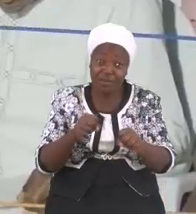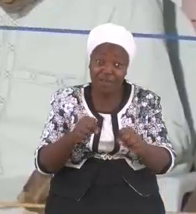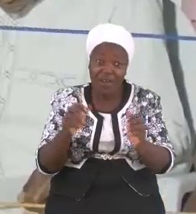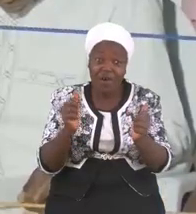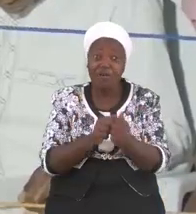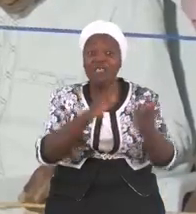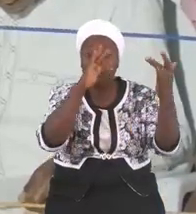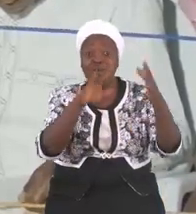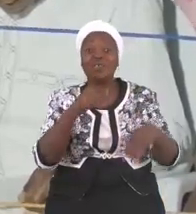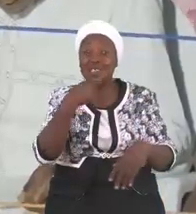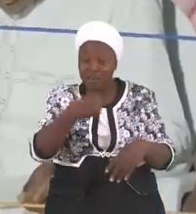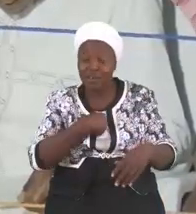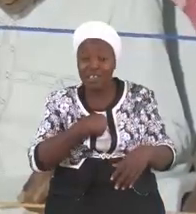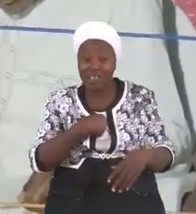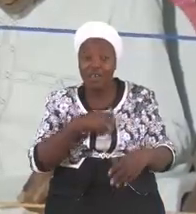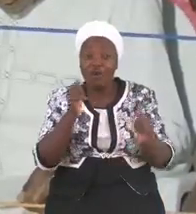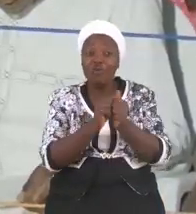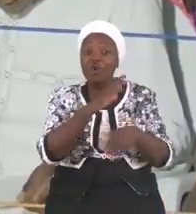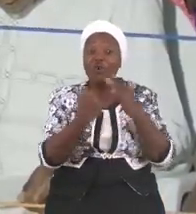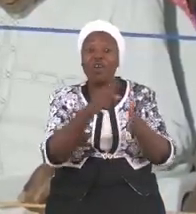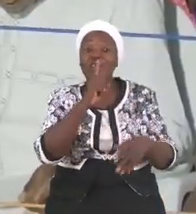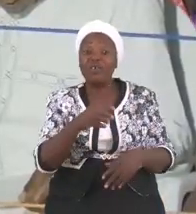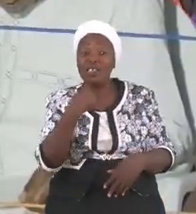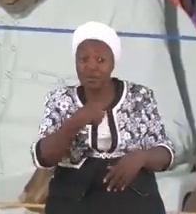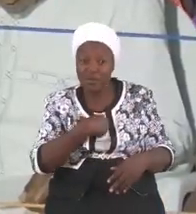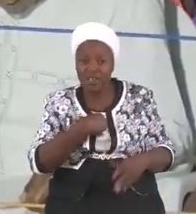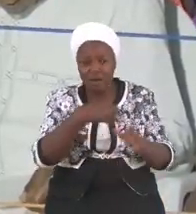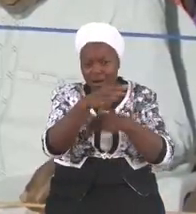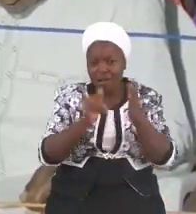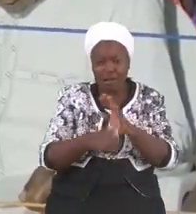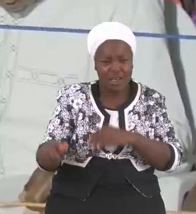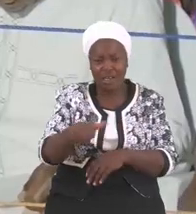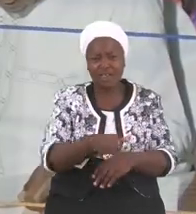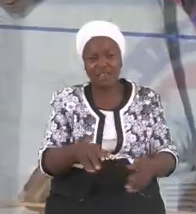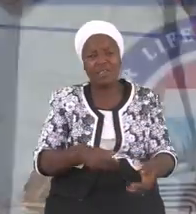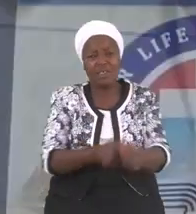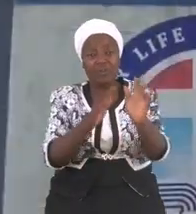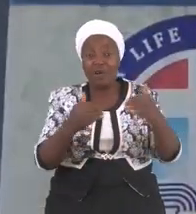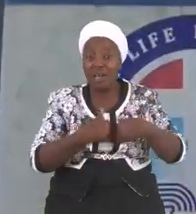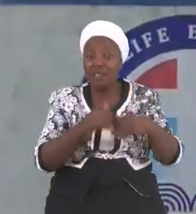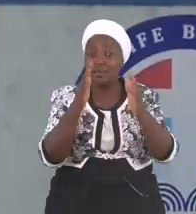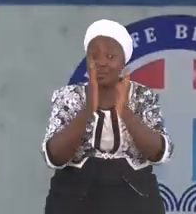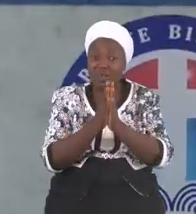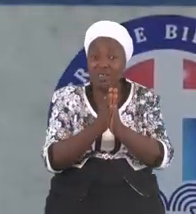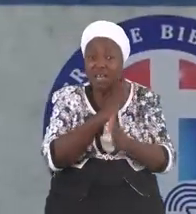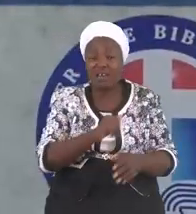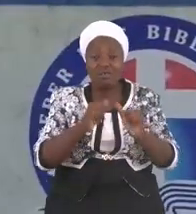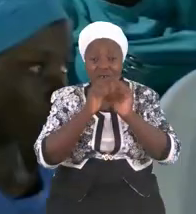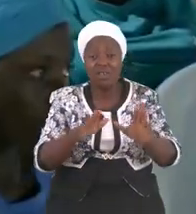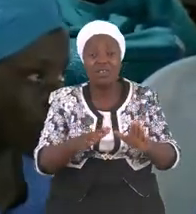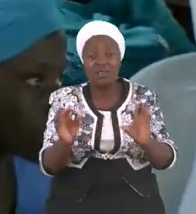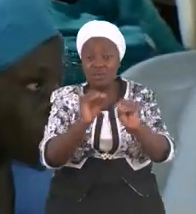me. Yes. All the disciples have prayed and nothing happened. Can something happen tonight?